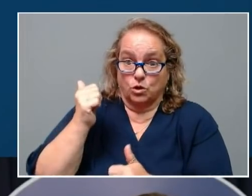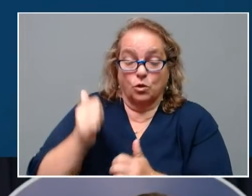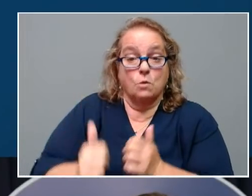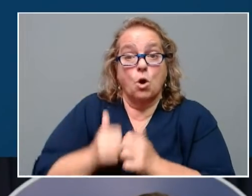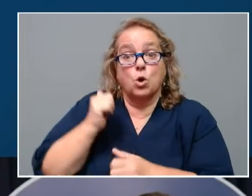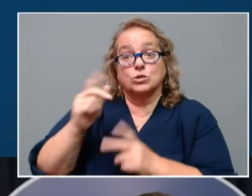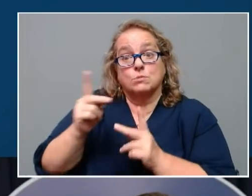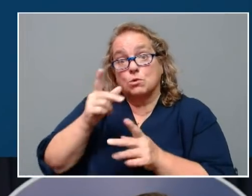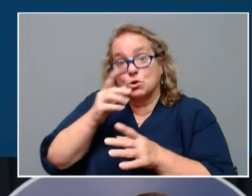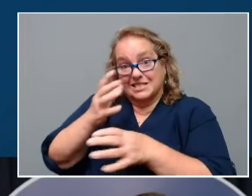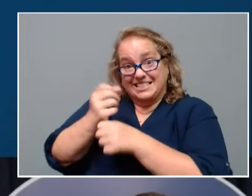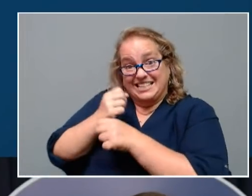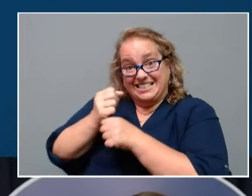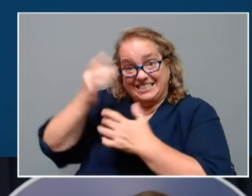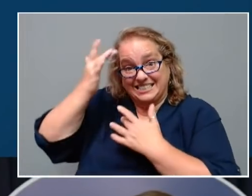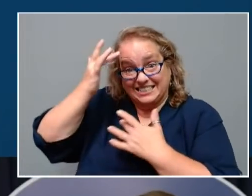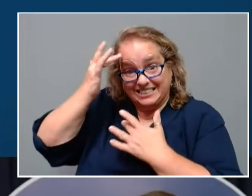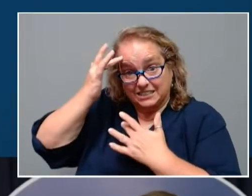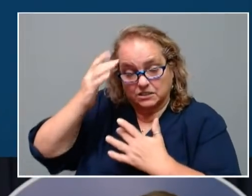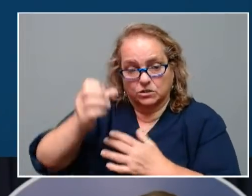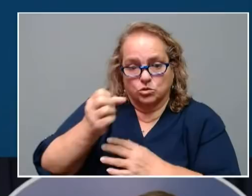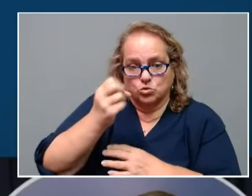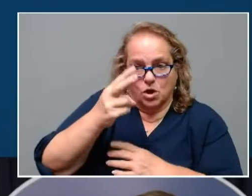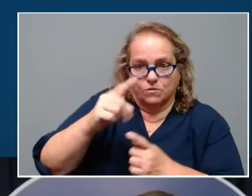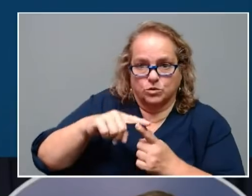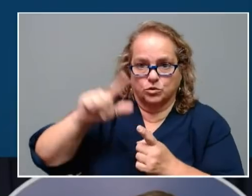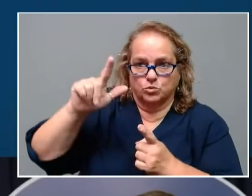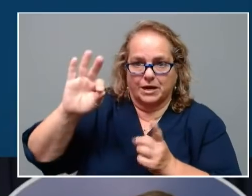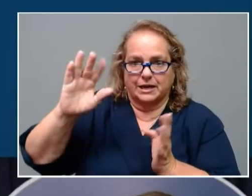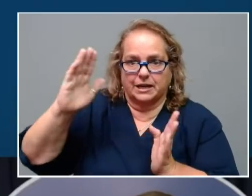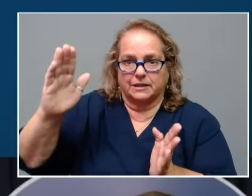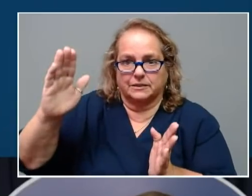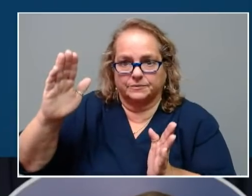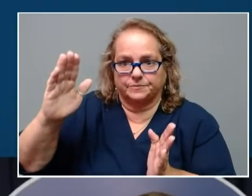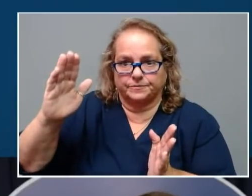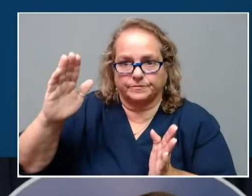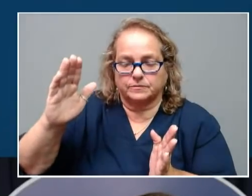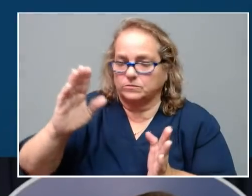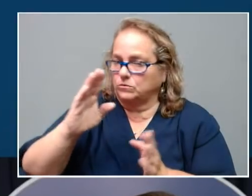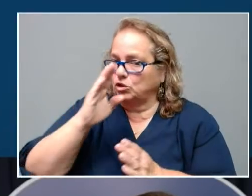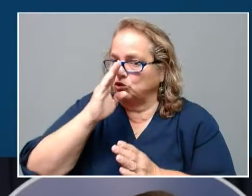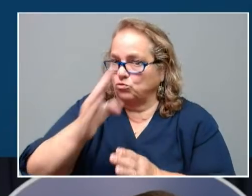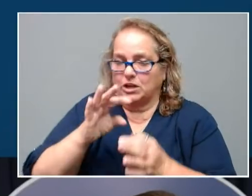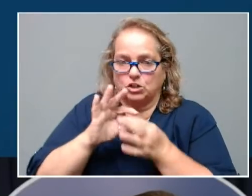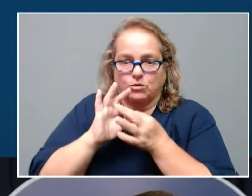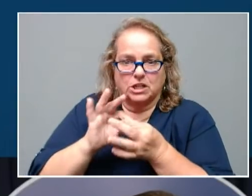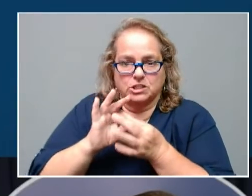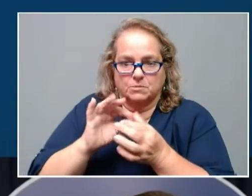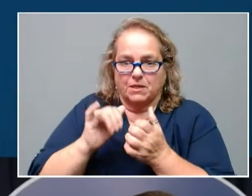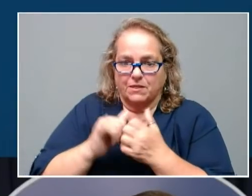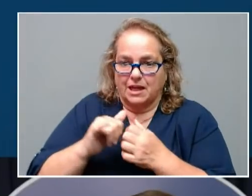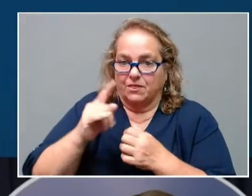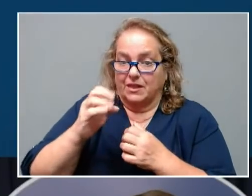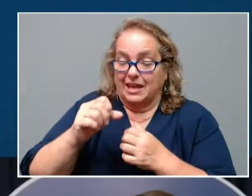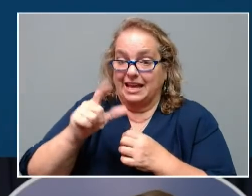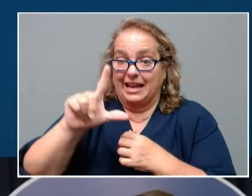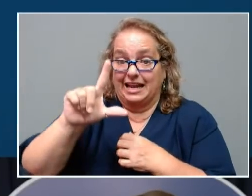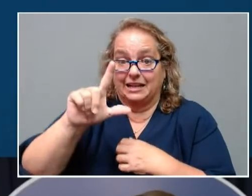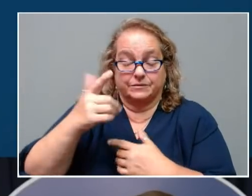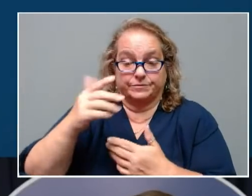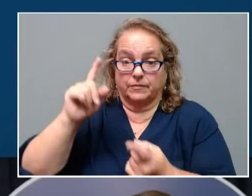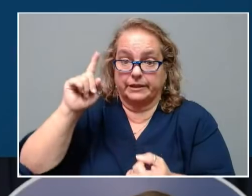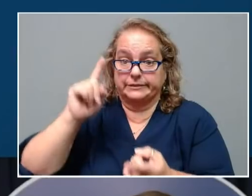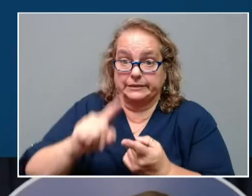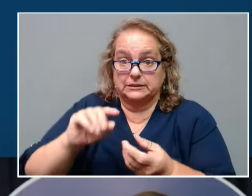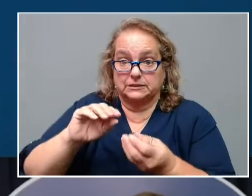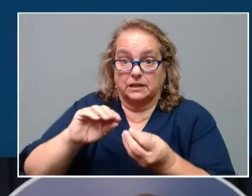out there. And it is no coincidence. In fact, it's a direct relationship that the least vaccinated age groups